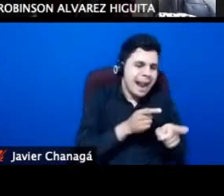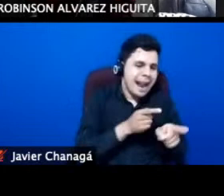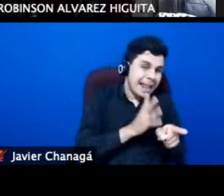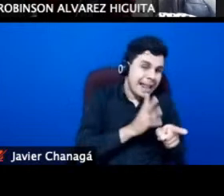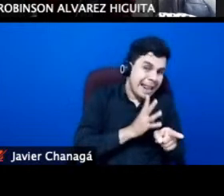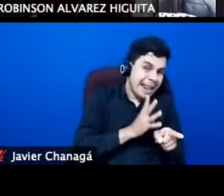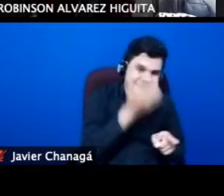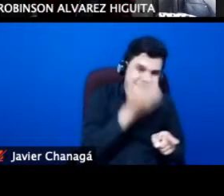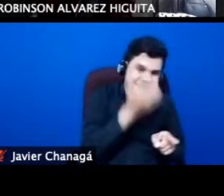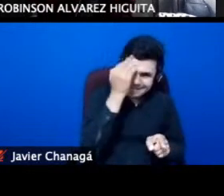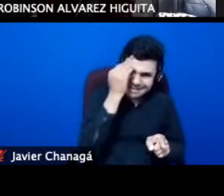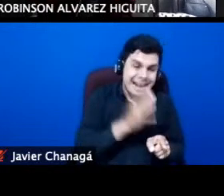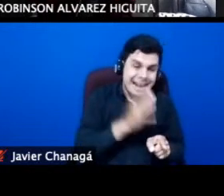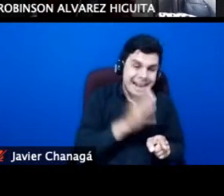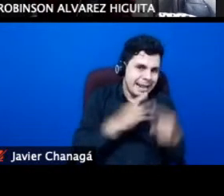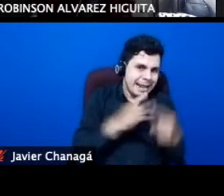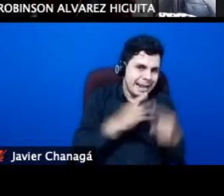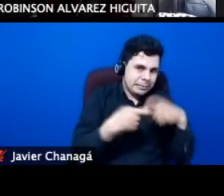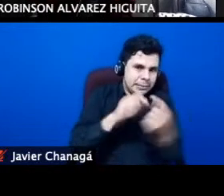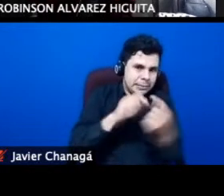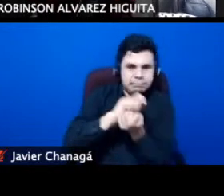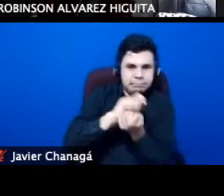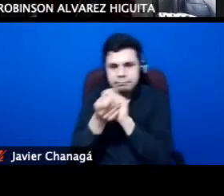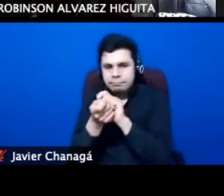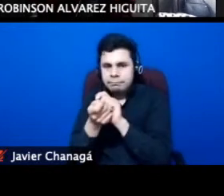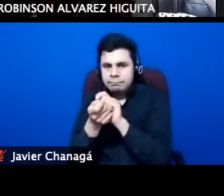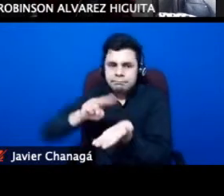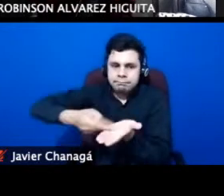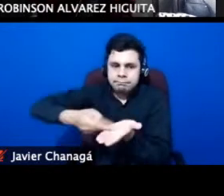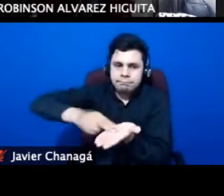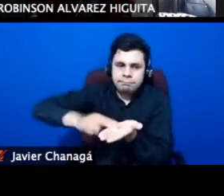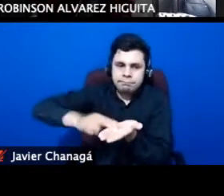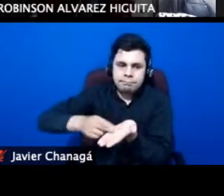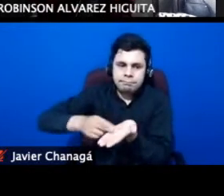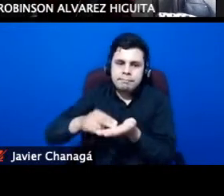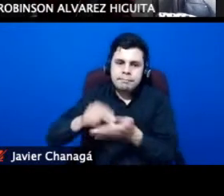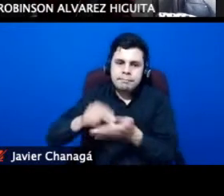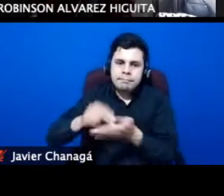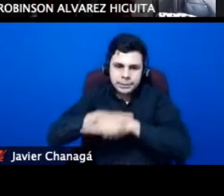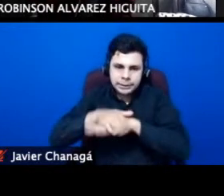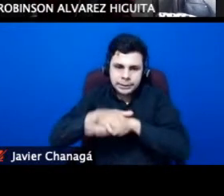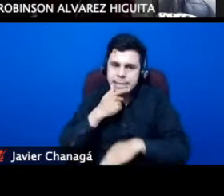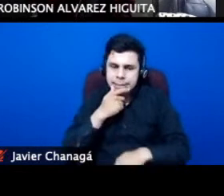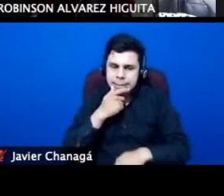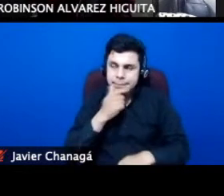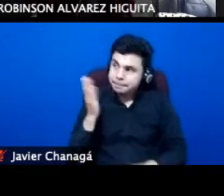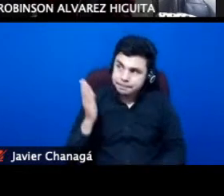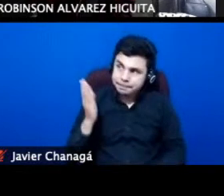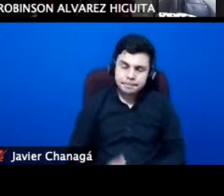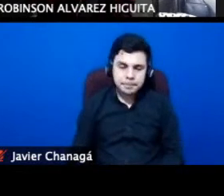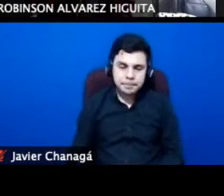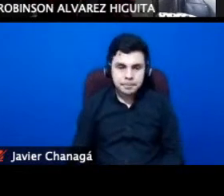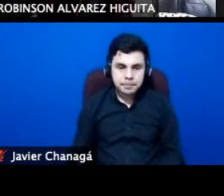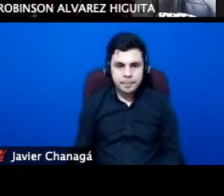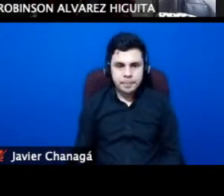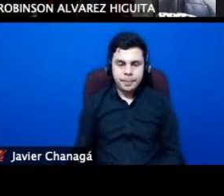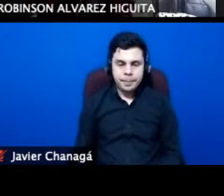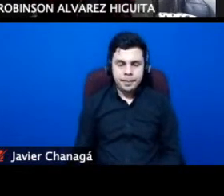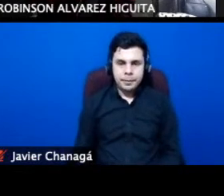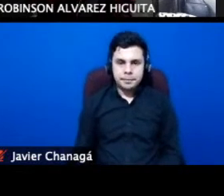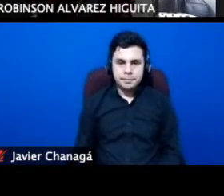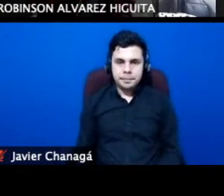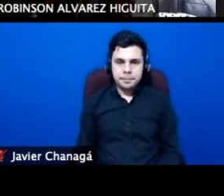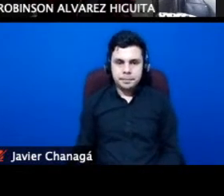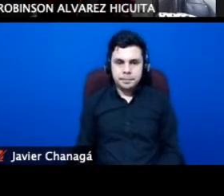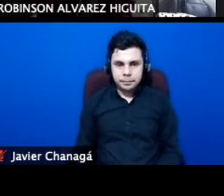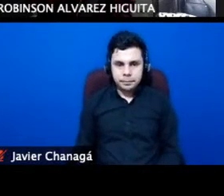the communities in El Calima, and I'm really, really happy to hear that. And I